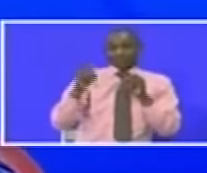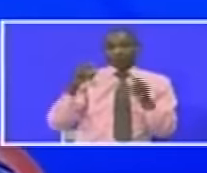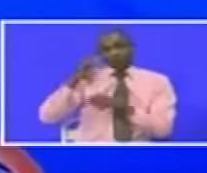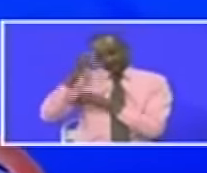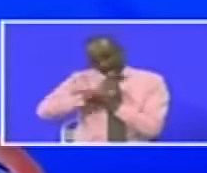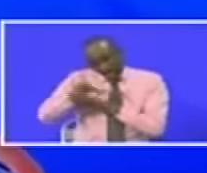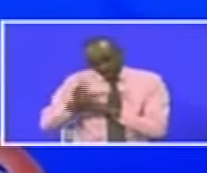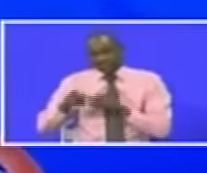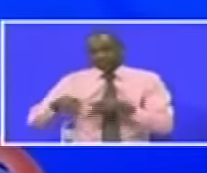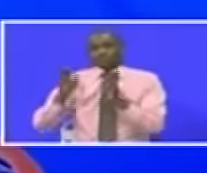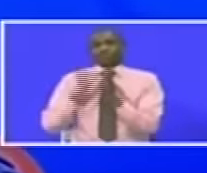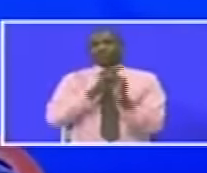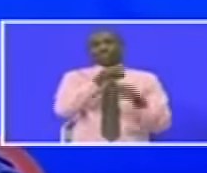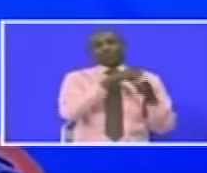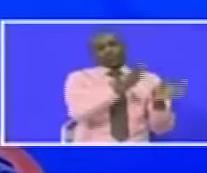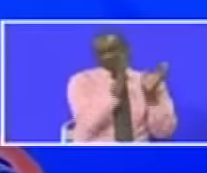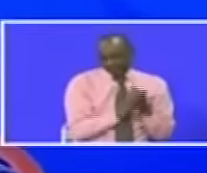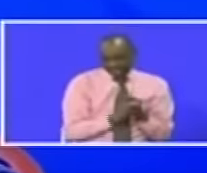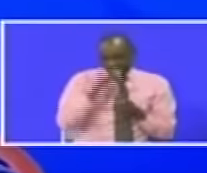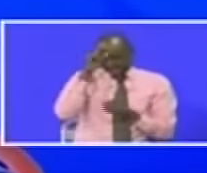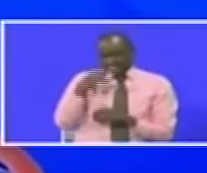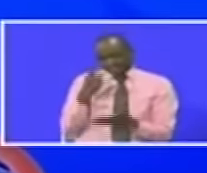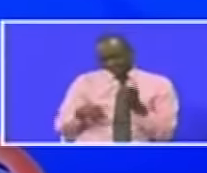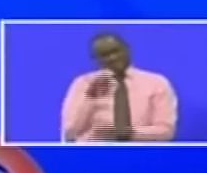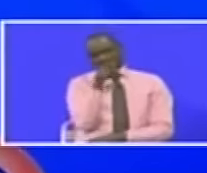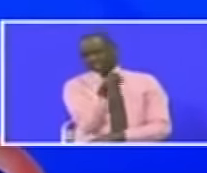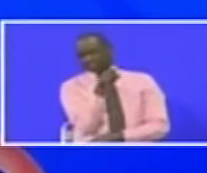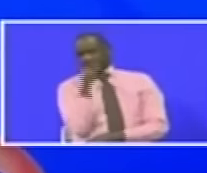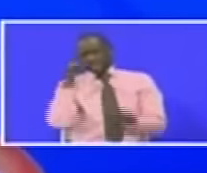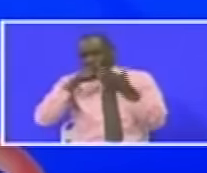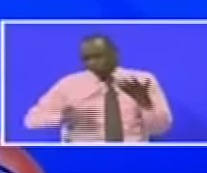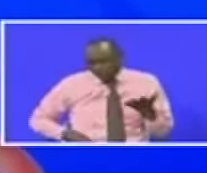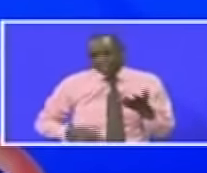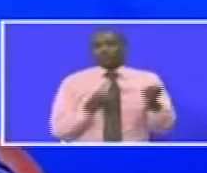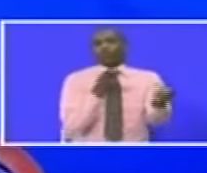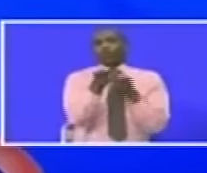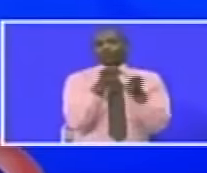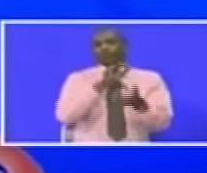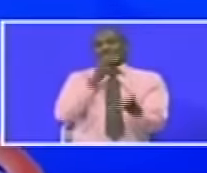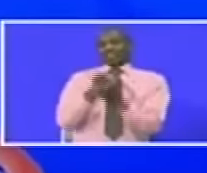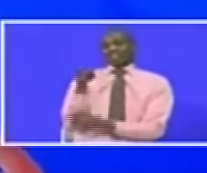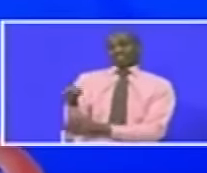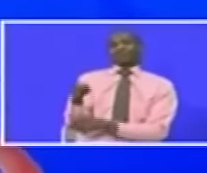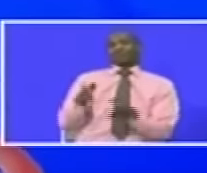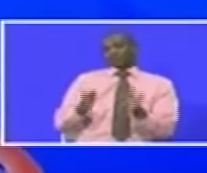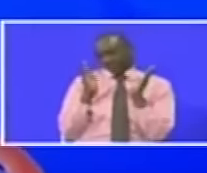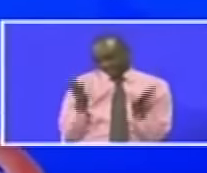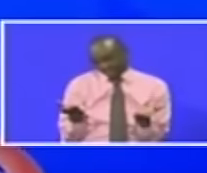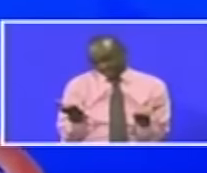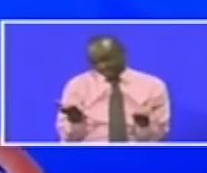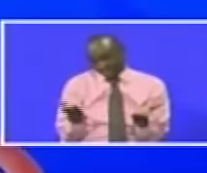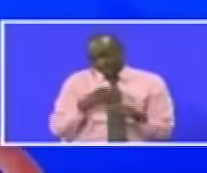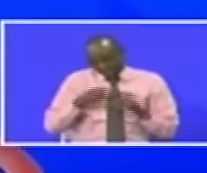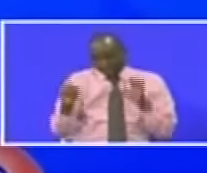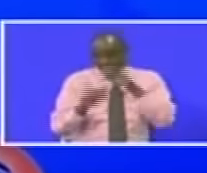roads to the national level. The governors claim this was intended to maintain control of the funds meant for devolved roads. However,